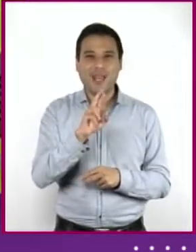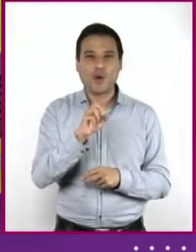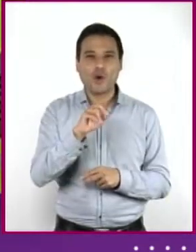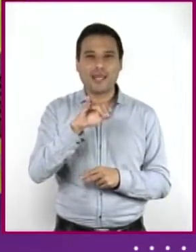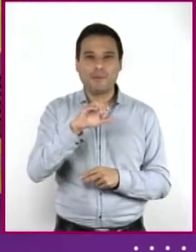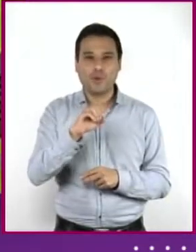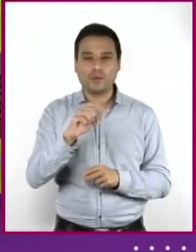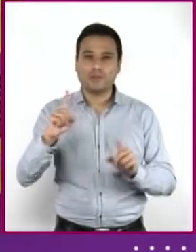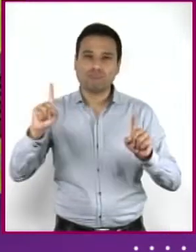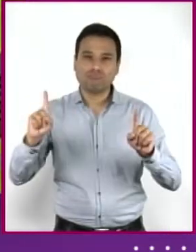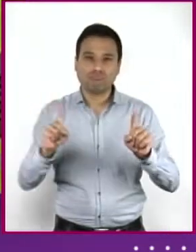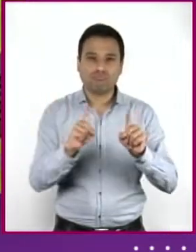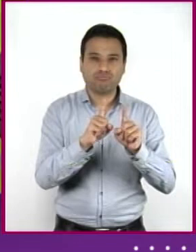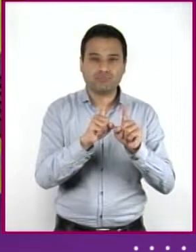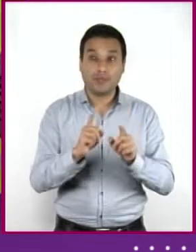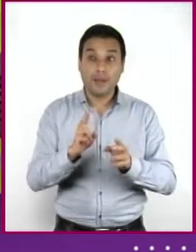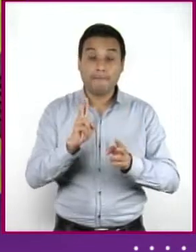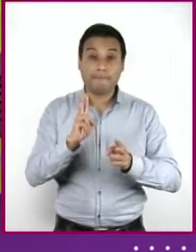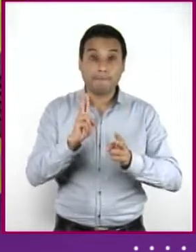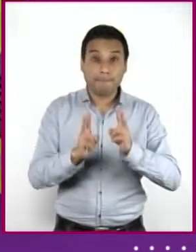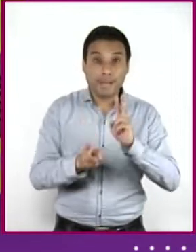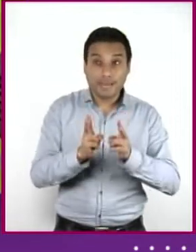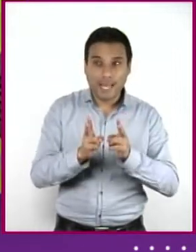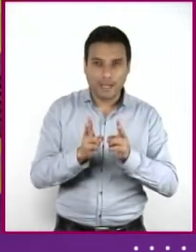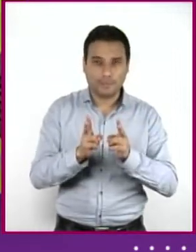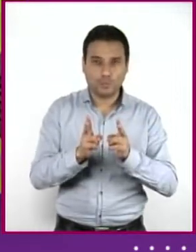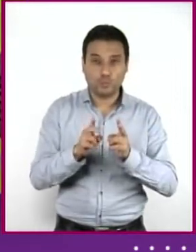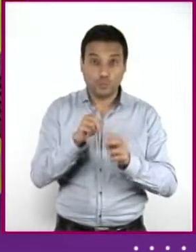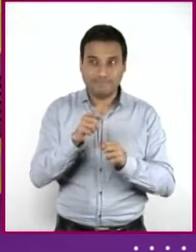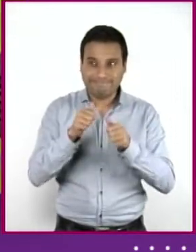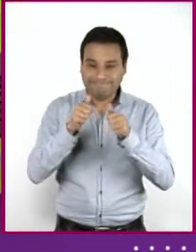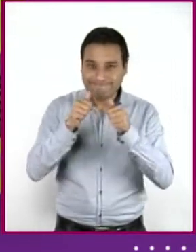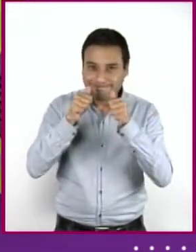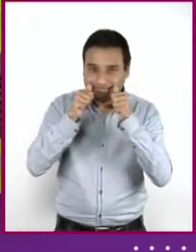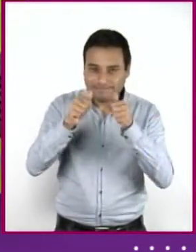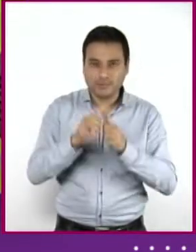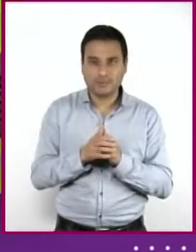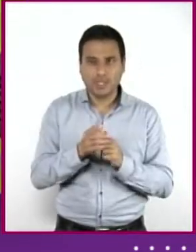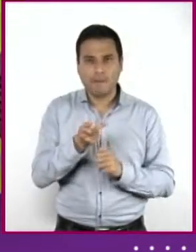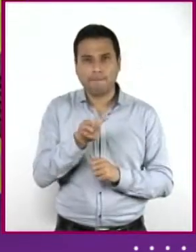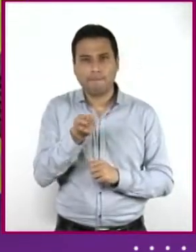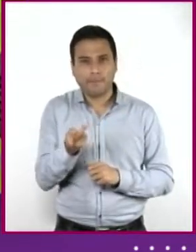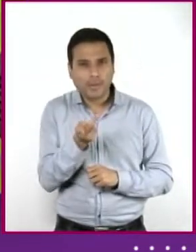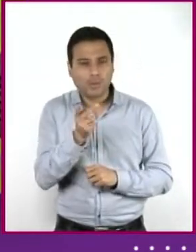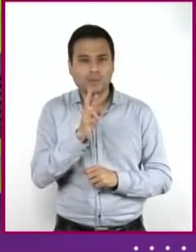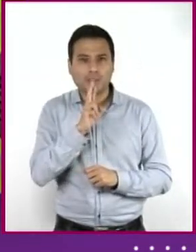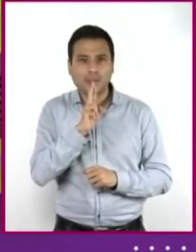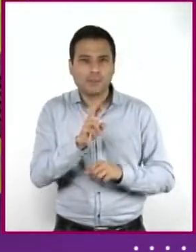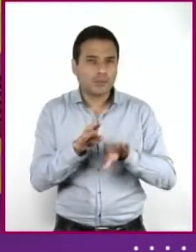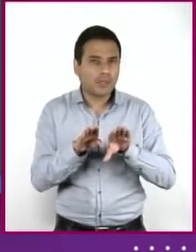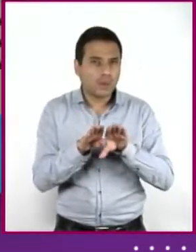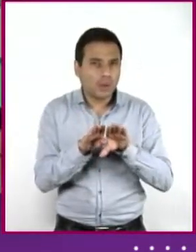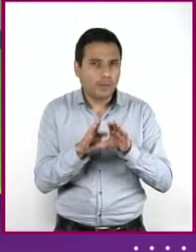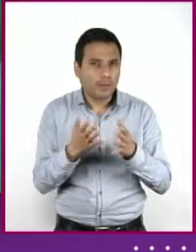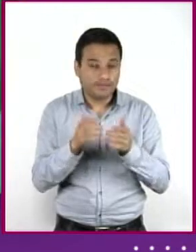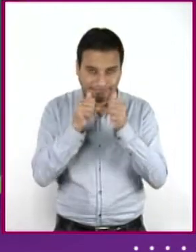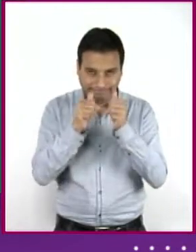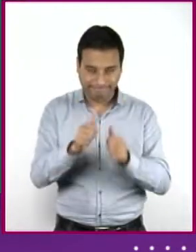especial atención en el momento en que se utilizan estas preguntas y cómo se responden.